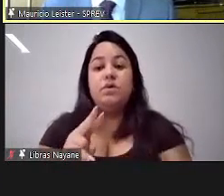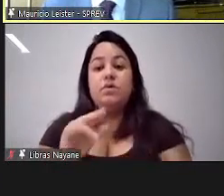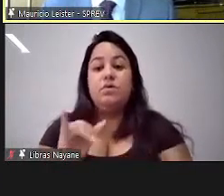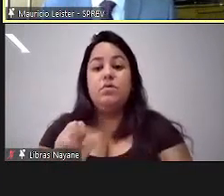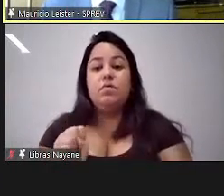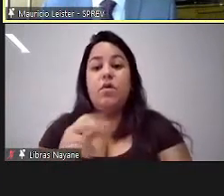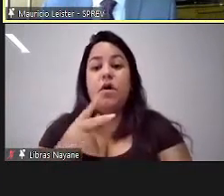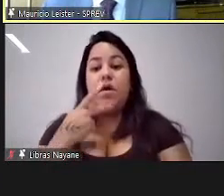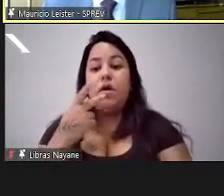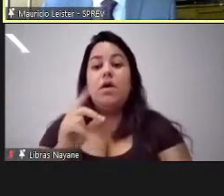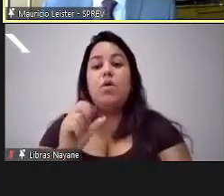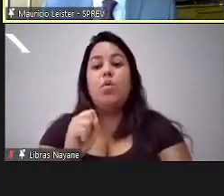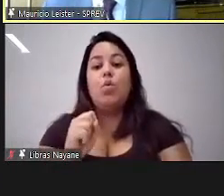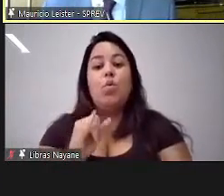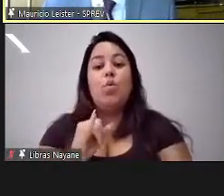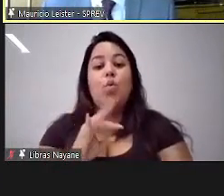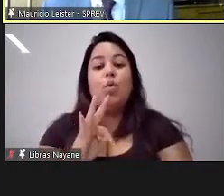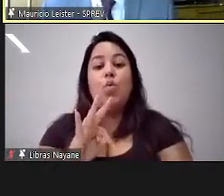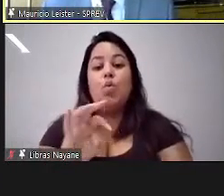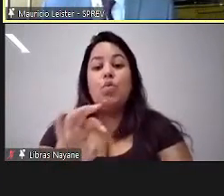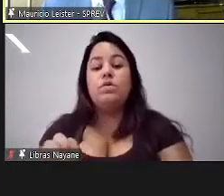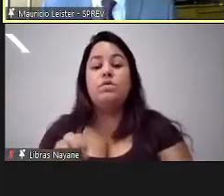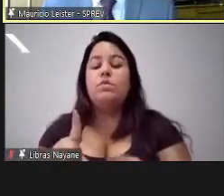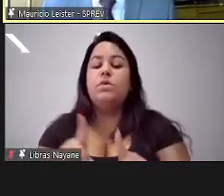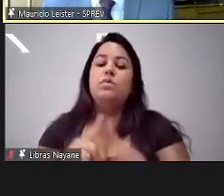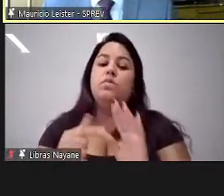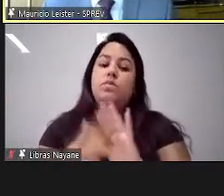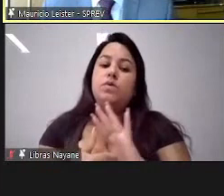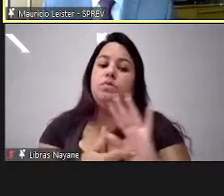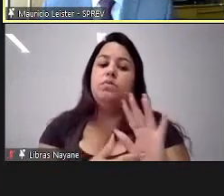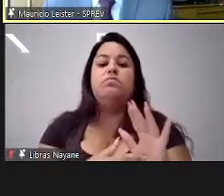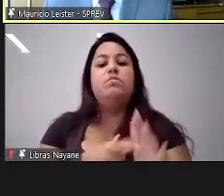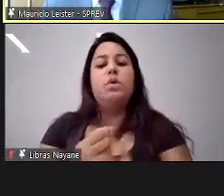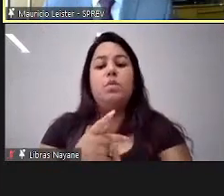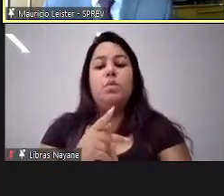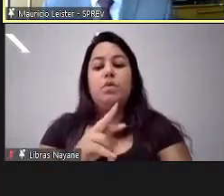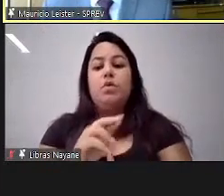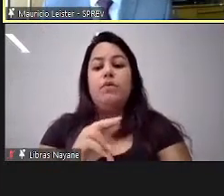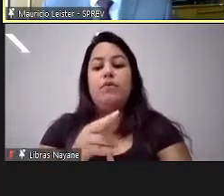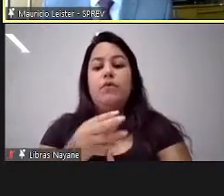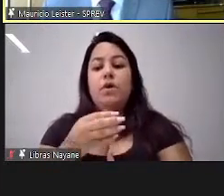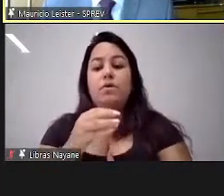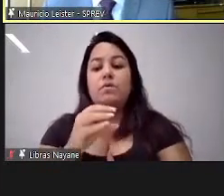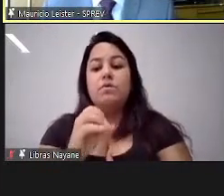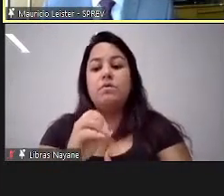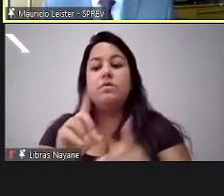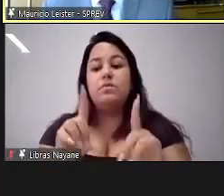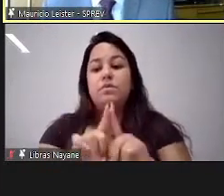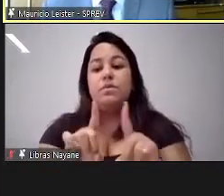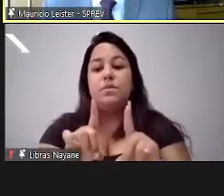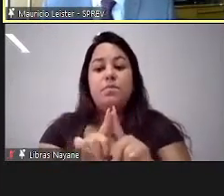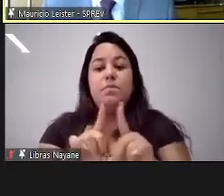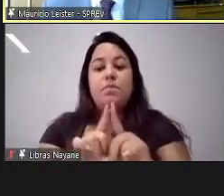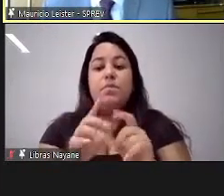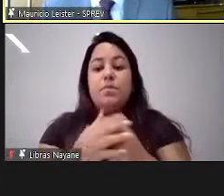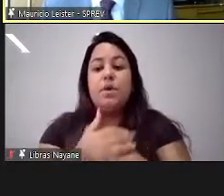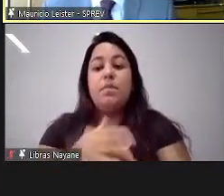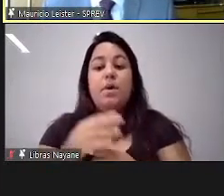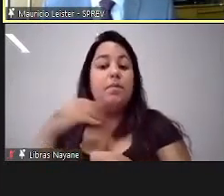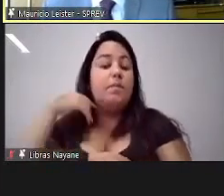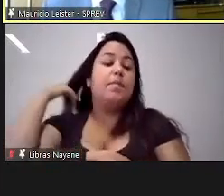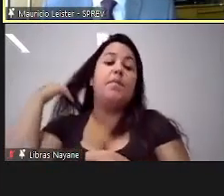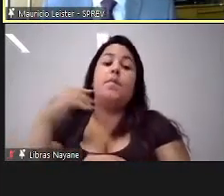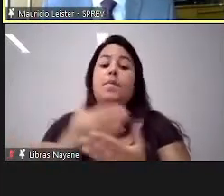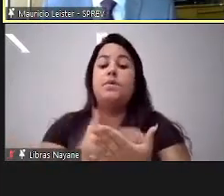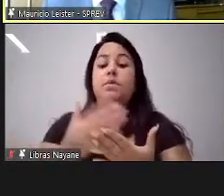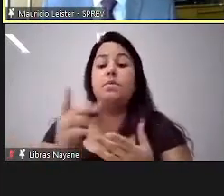economic guide, and it's available in our website. This guide gives a provocation to the different